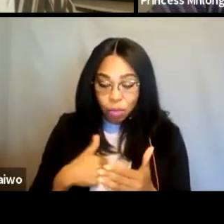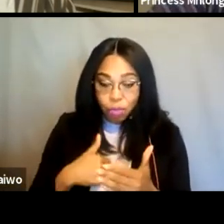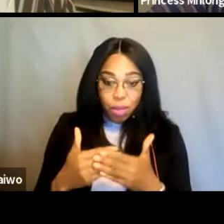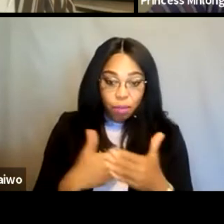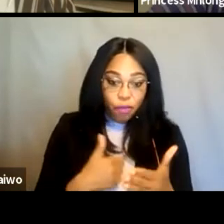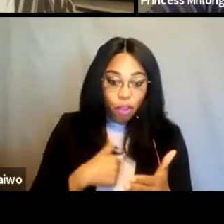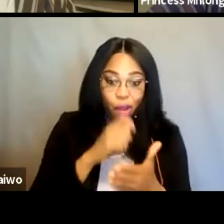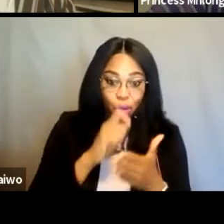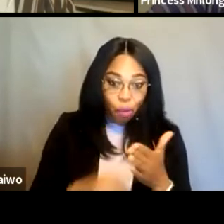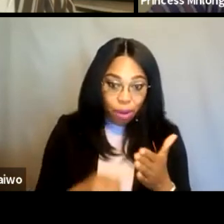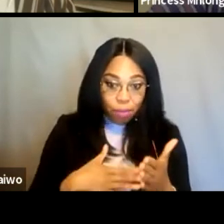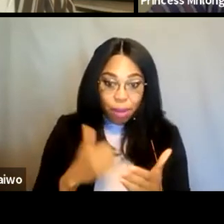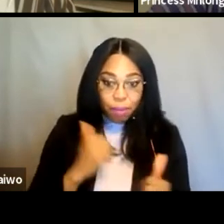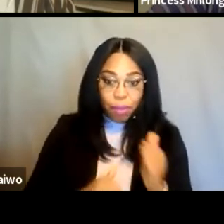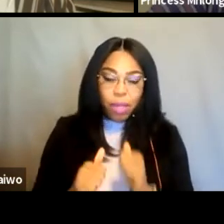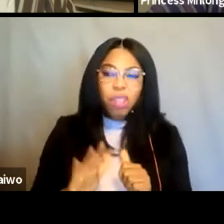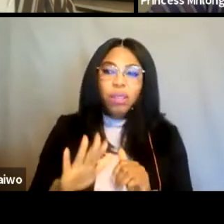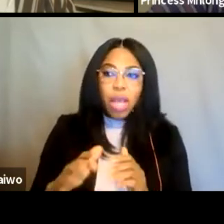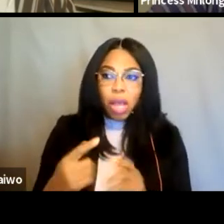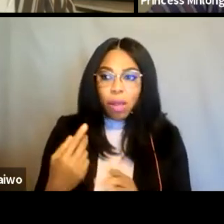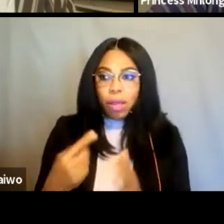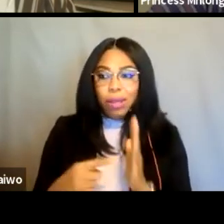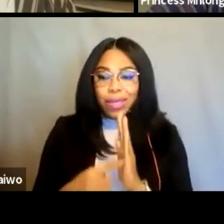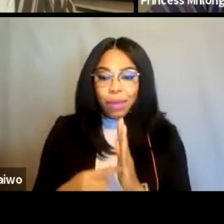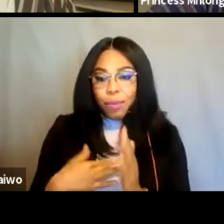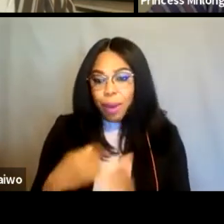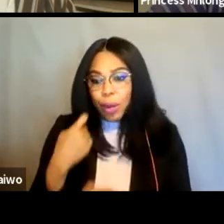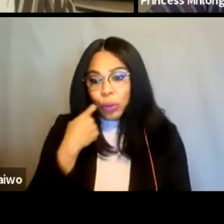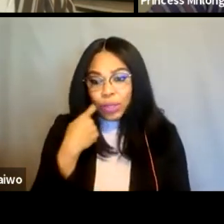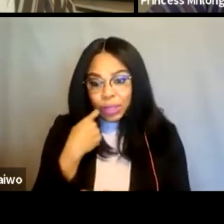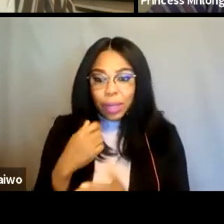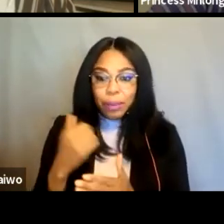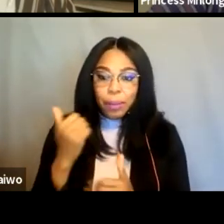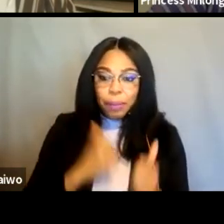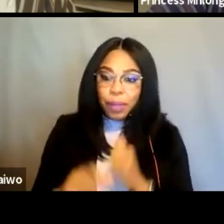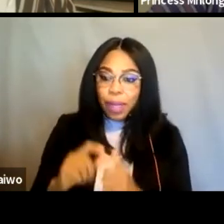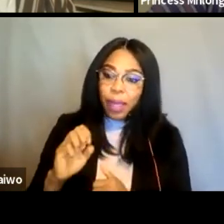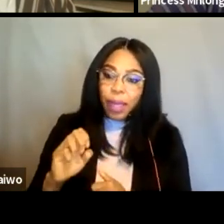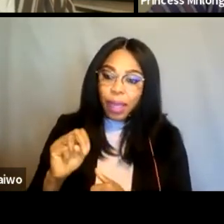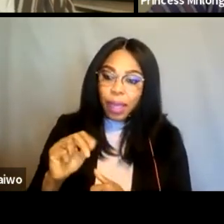let me use my recent play, Taiwo. And before I wrote the play,